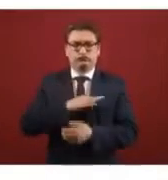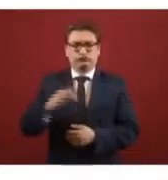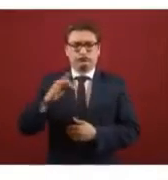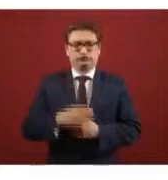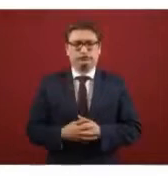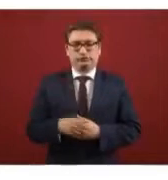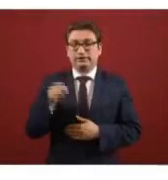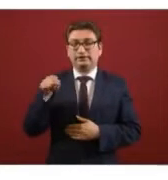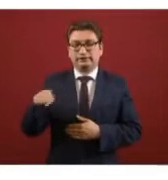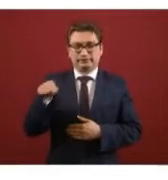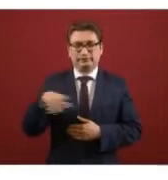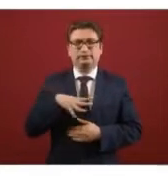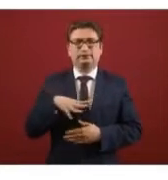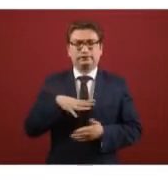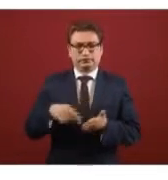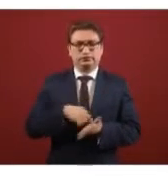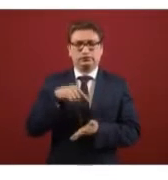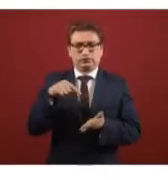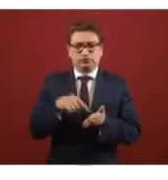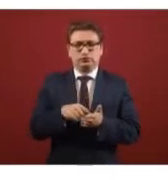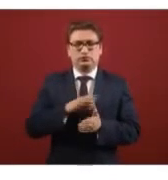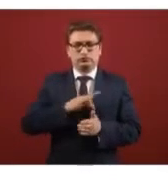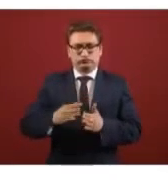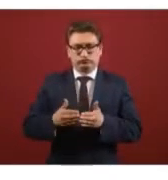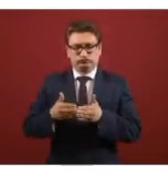structure. There it already has